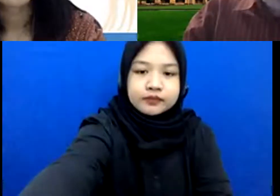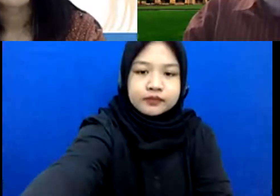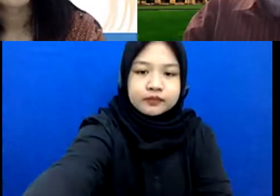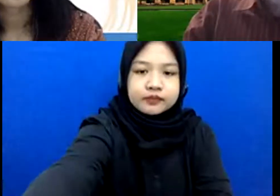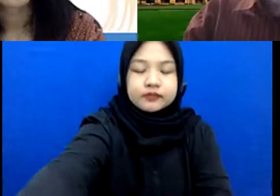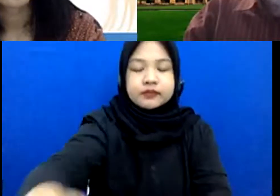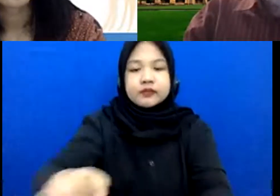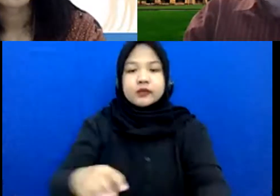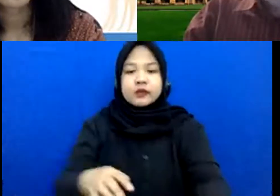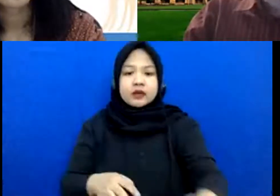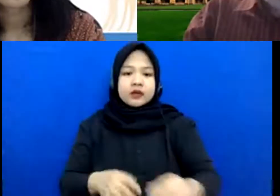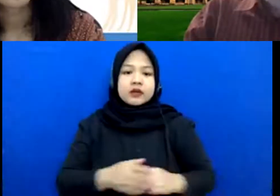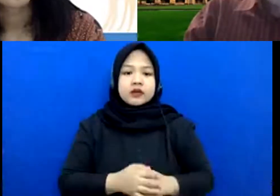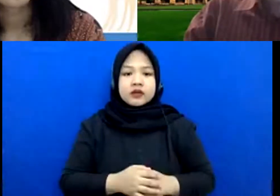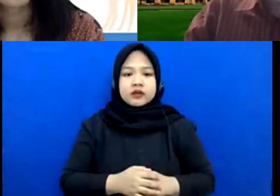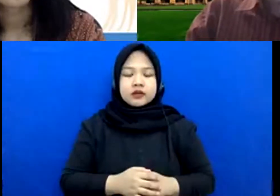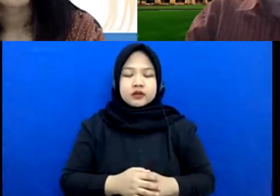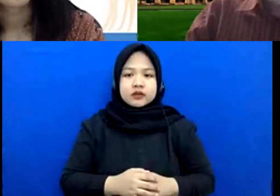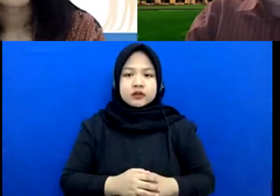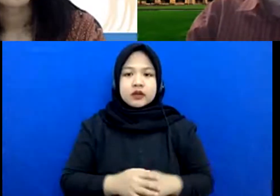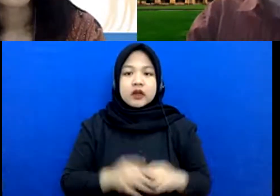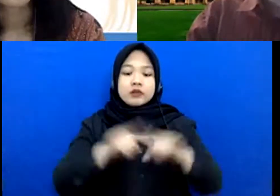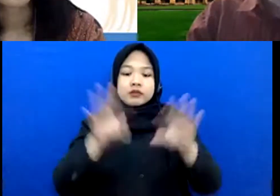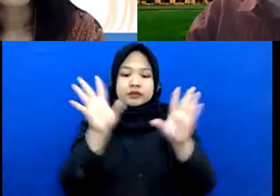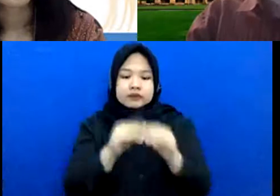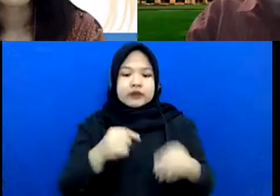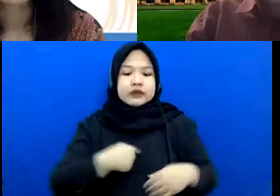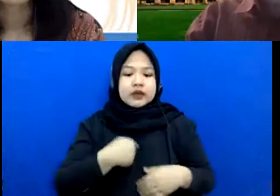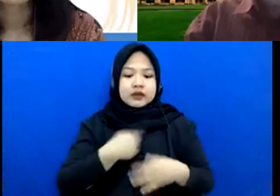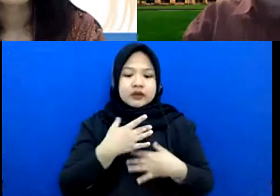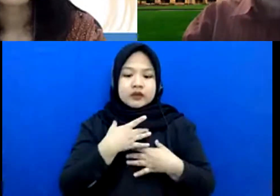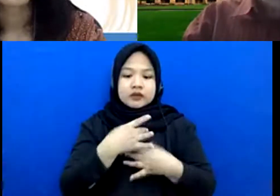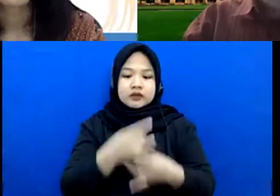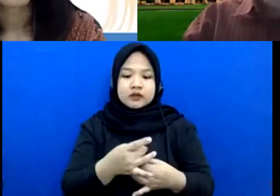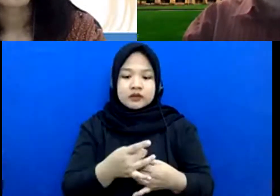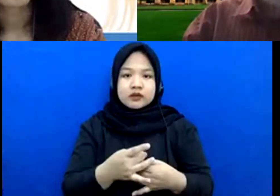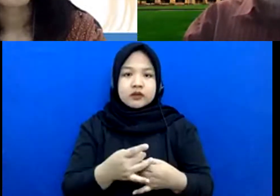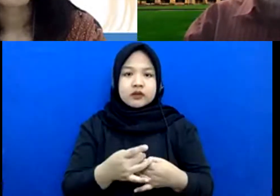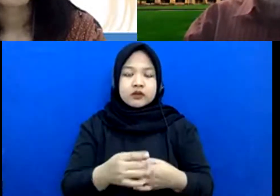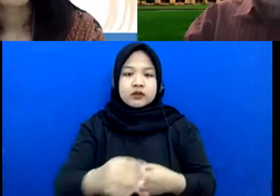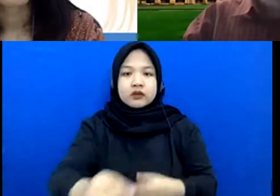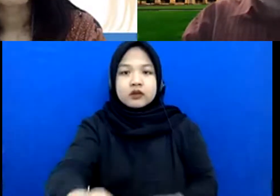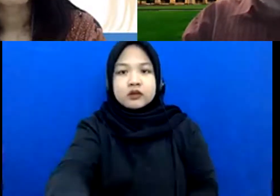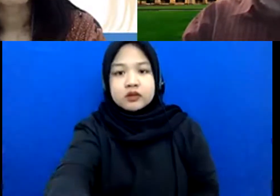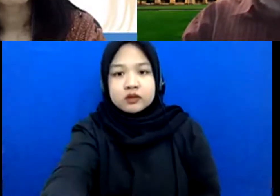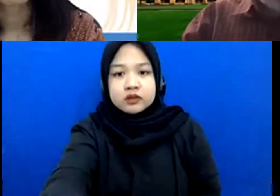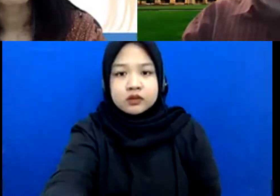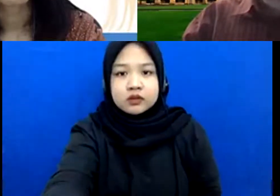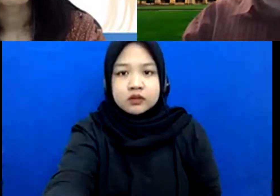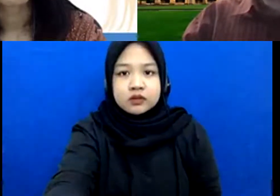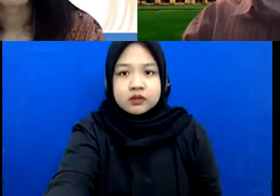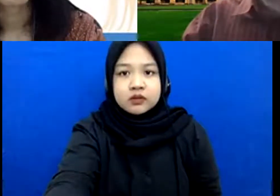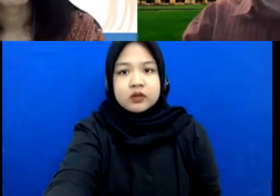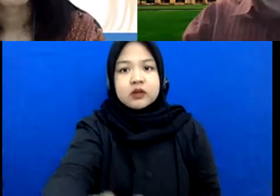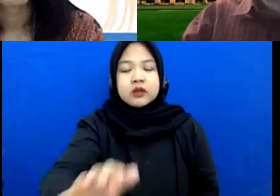But overall, I'm quite excited to know what the results are now, and I